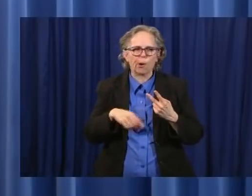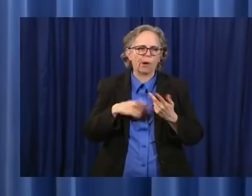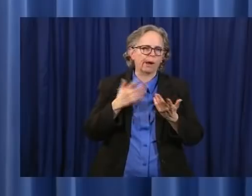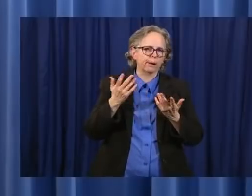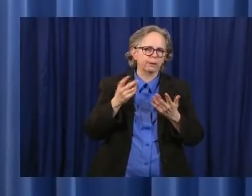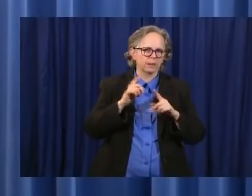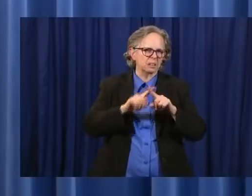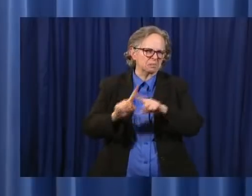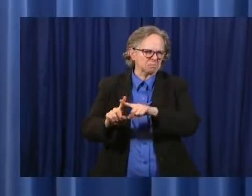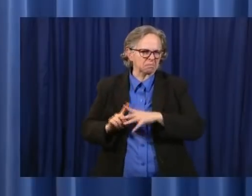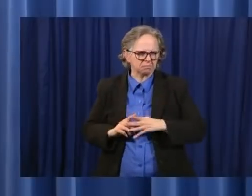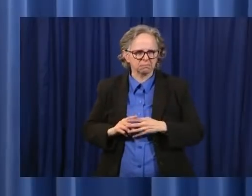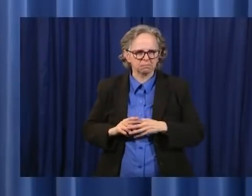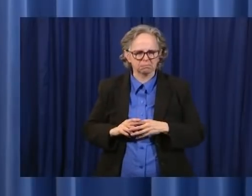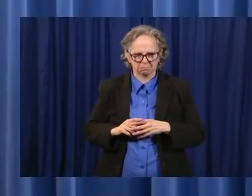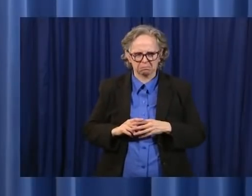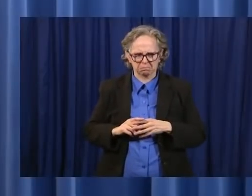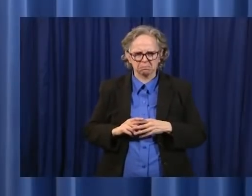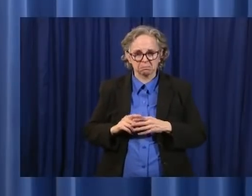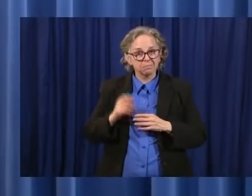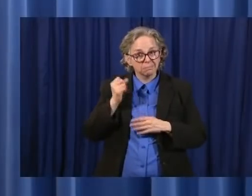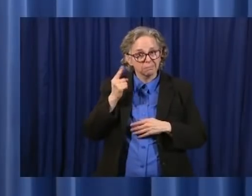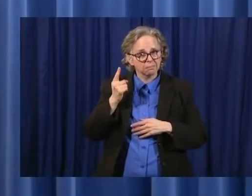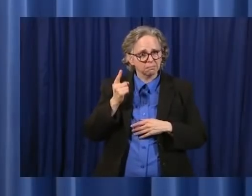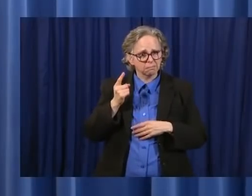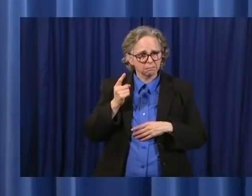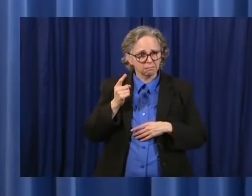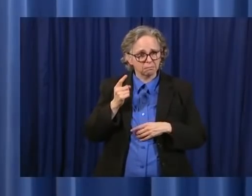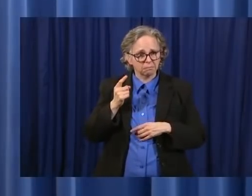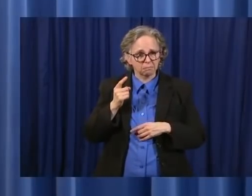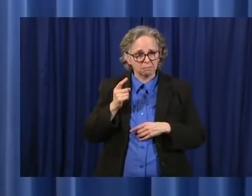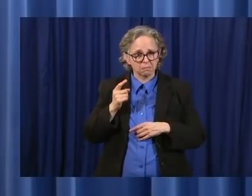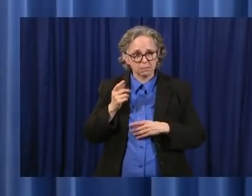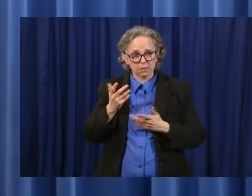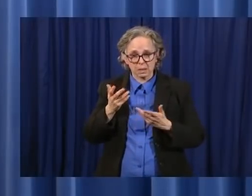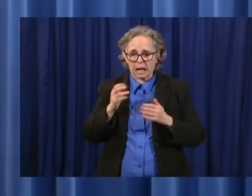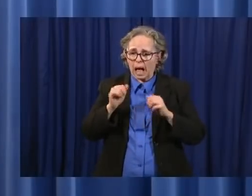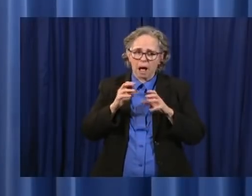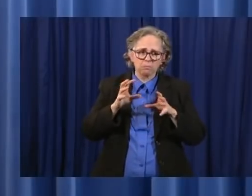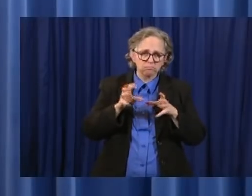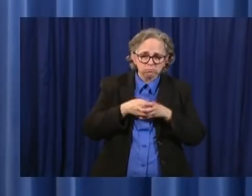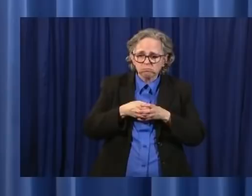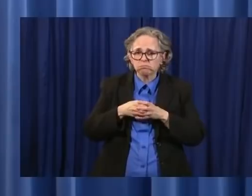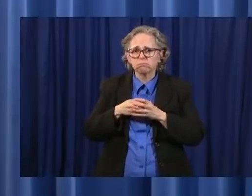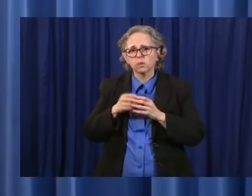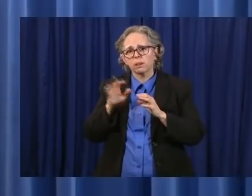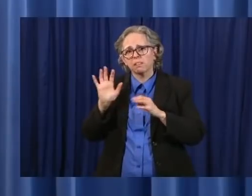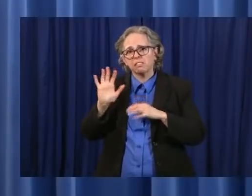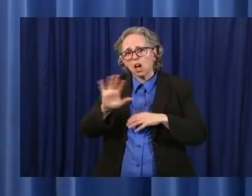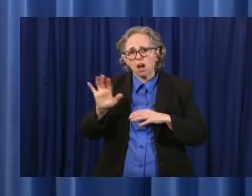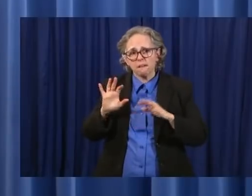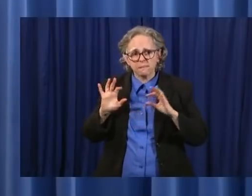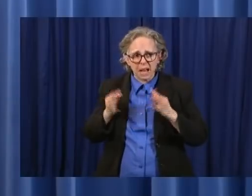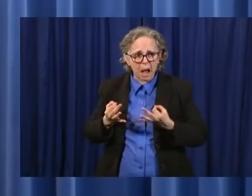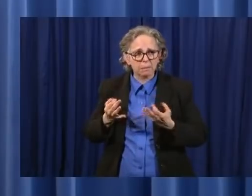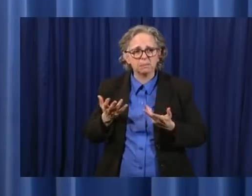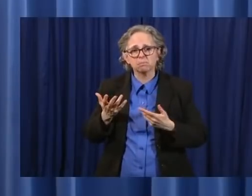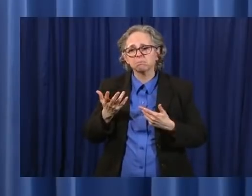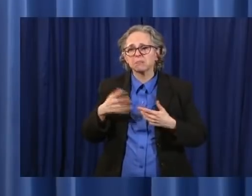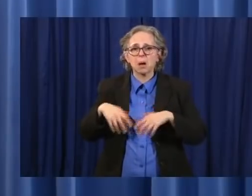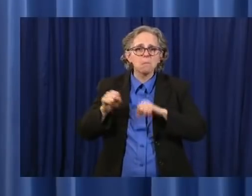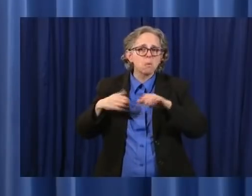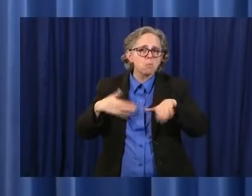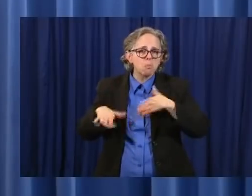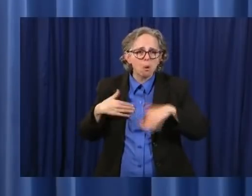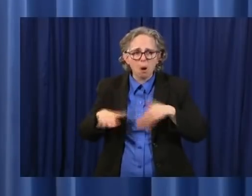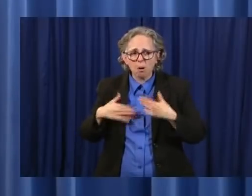they can meet with their own family at home. You know, they can take walks. They can do